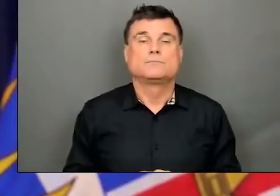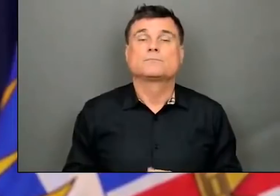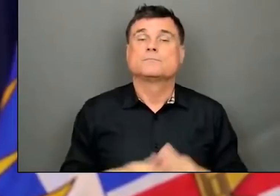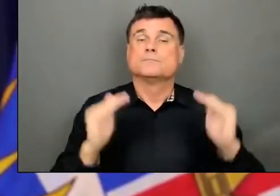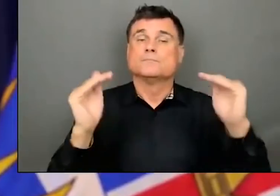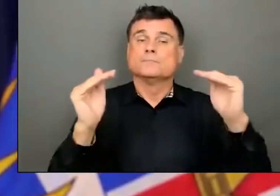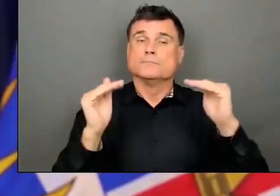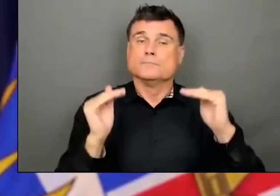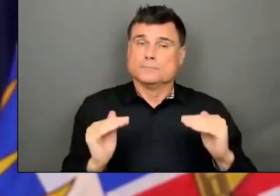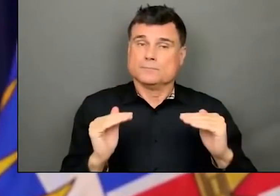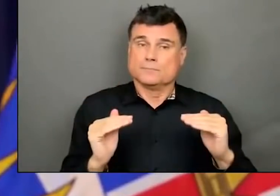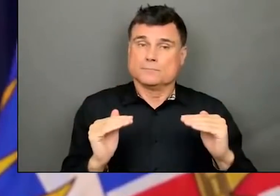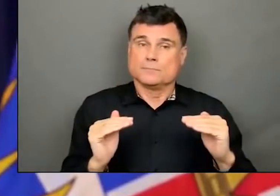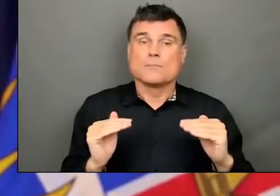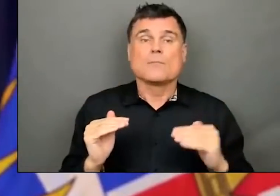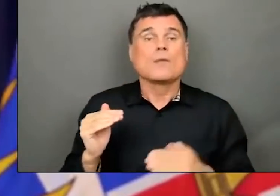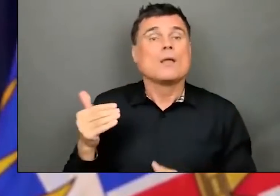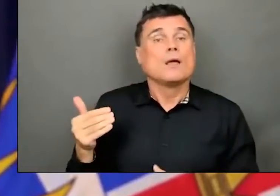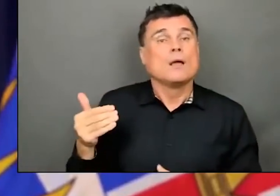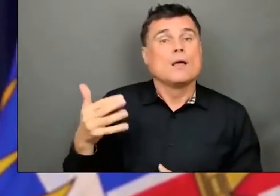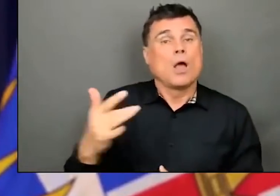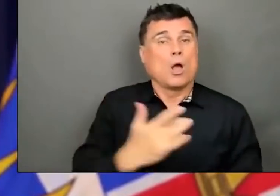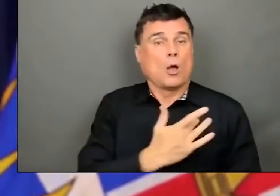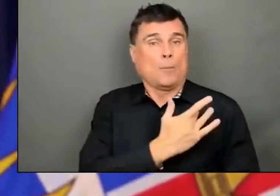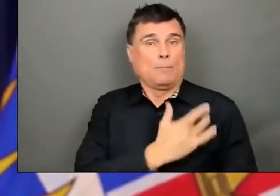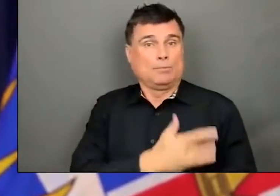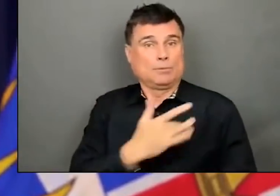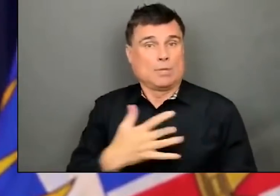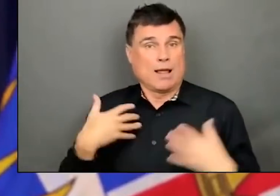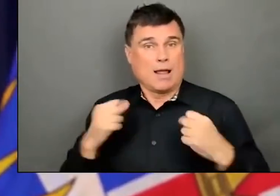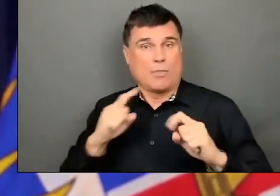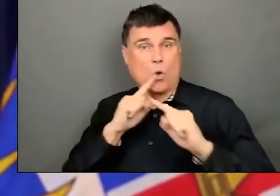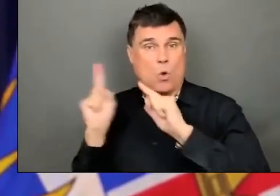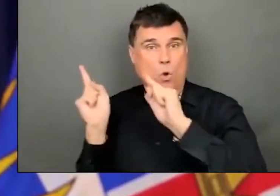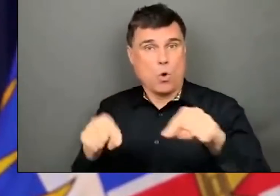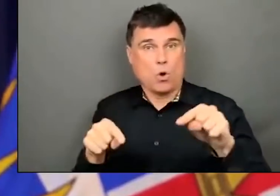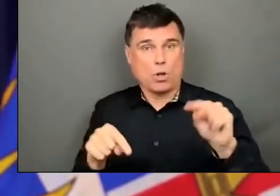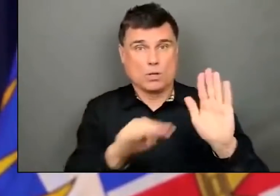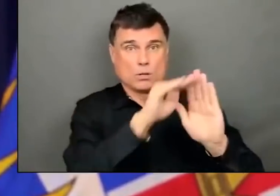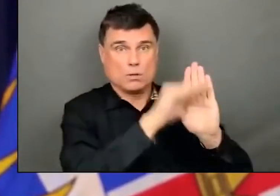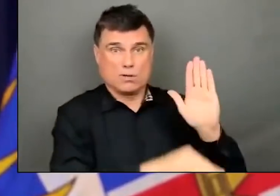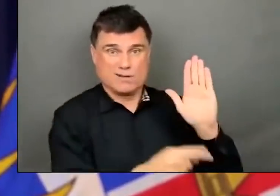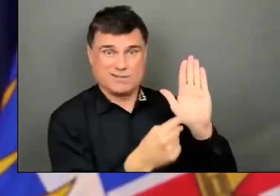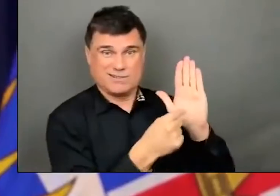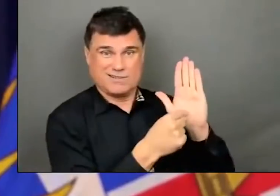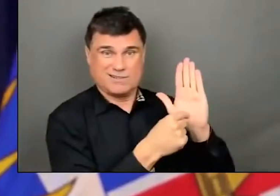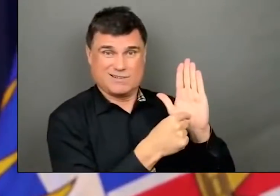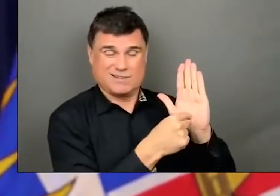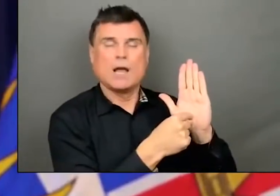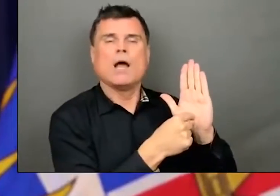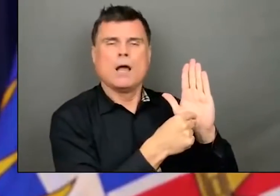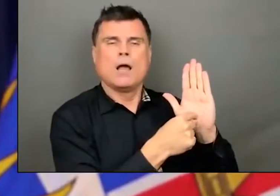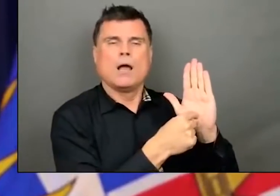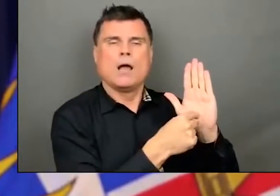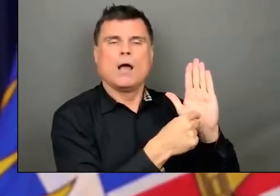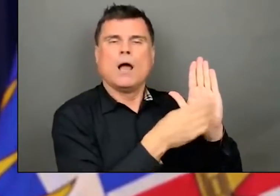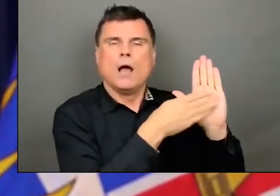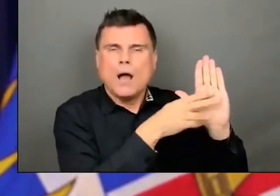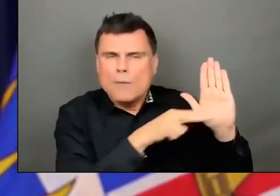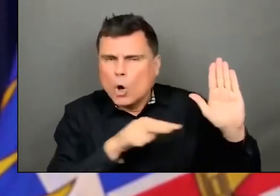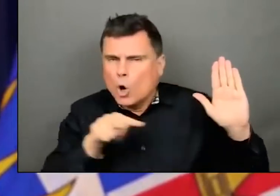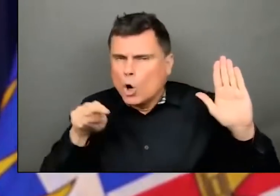specifically, I want to highlight the importance of wearing masks in faith services. We have developed in